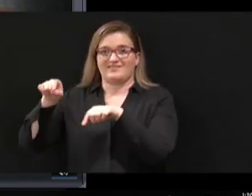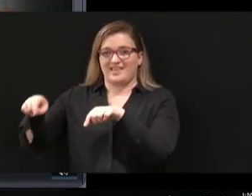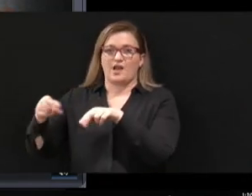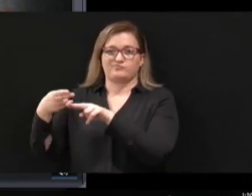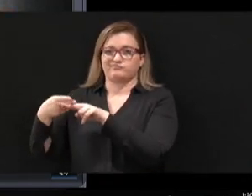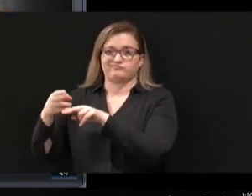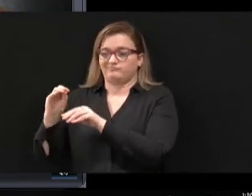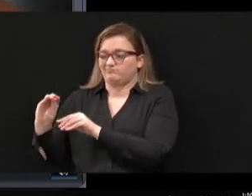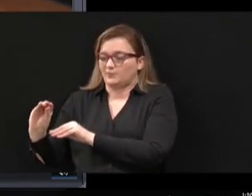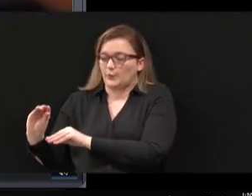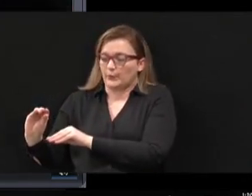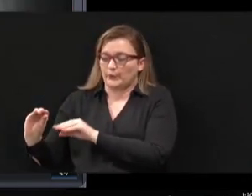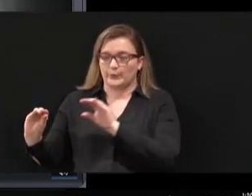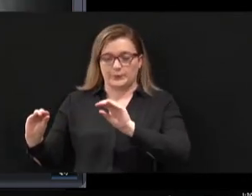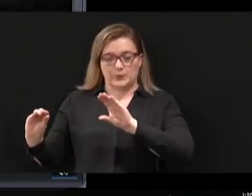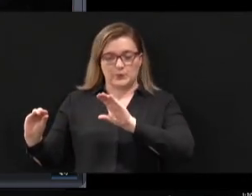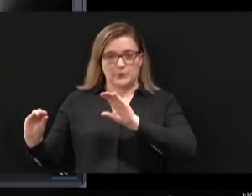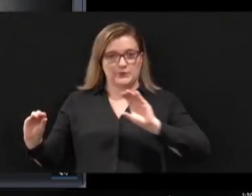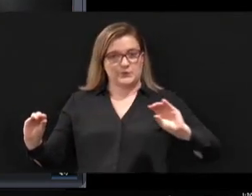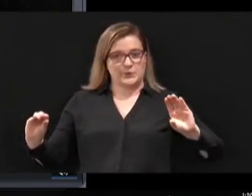short. Okay?